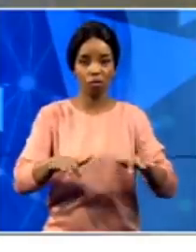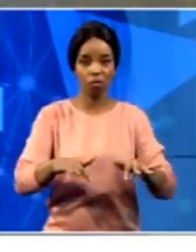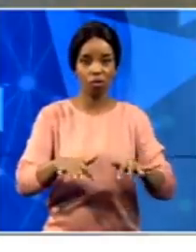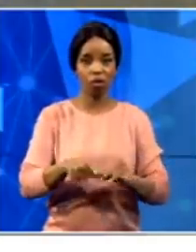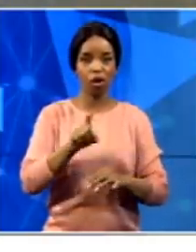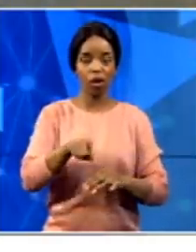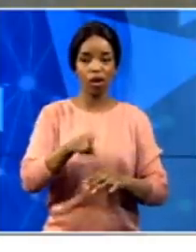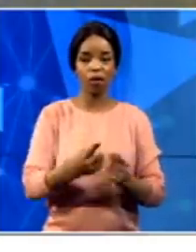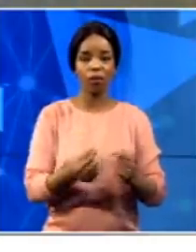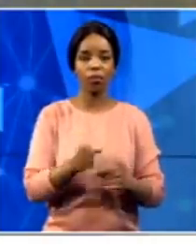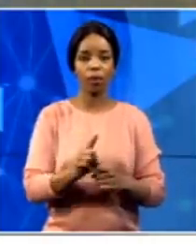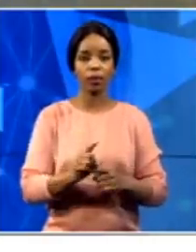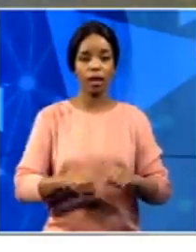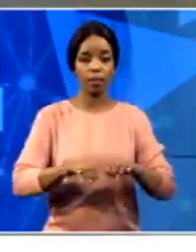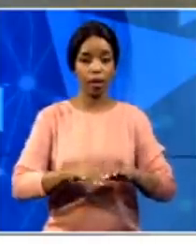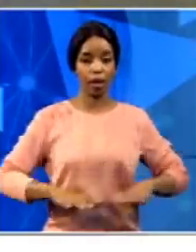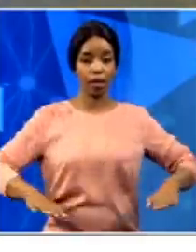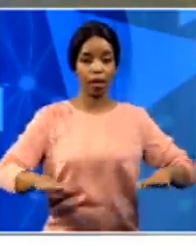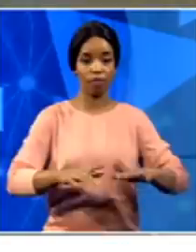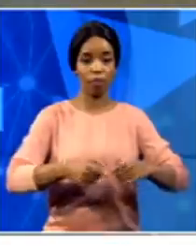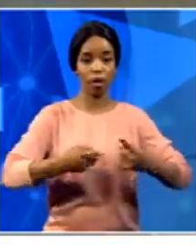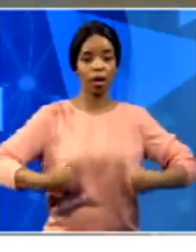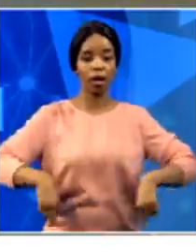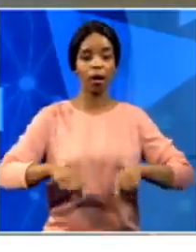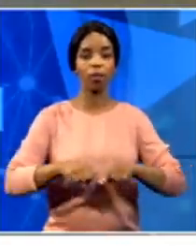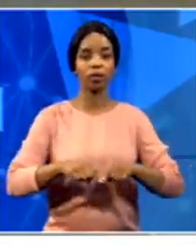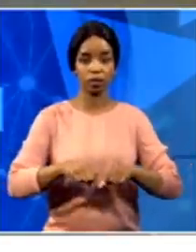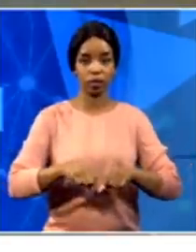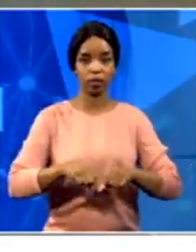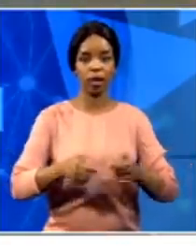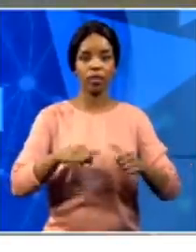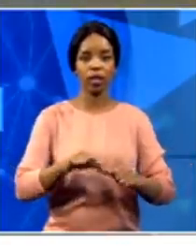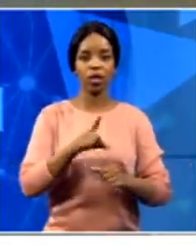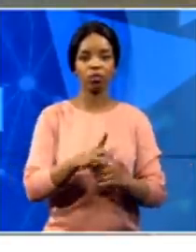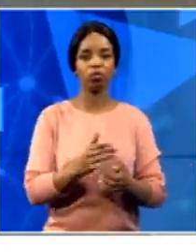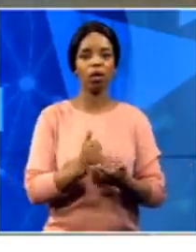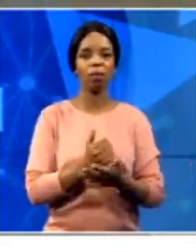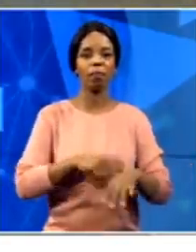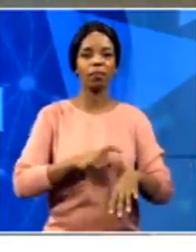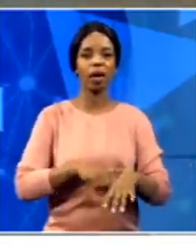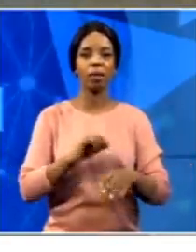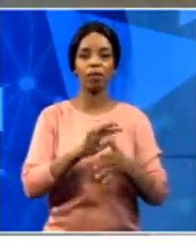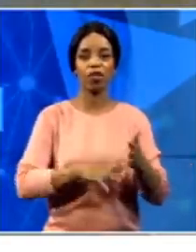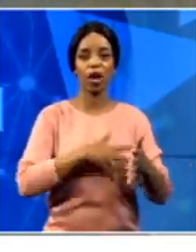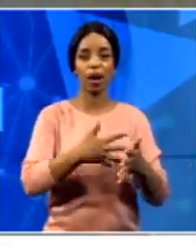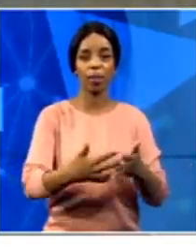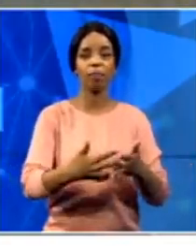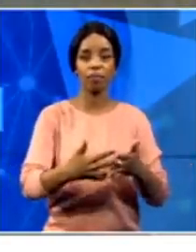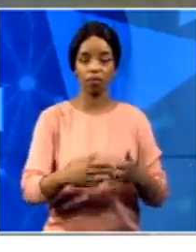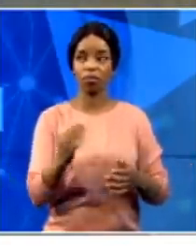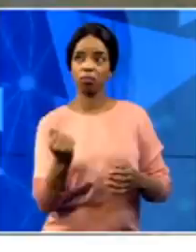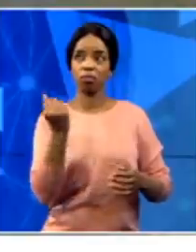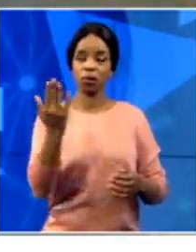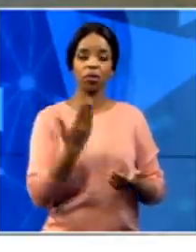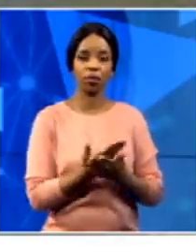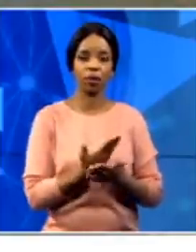platform and you only apply for the time frame when there's a close down and not any time after or before. So you